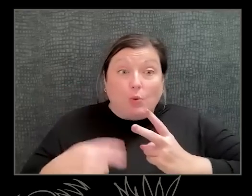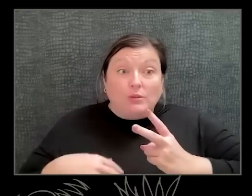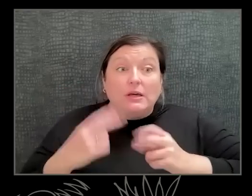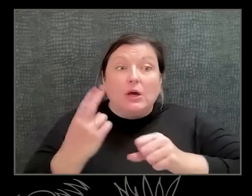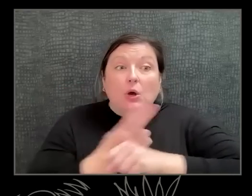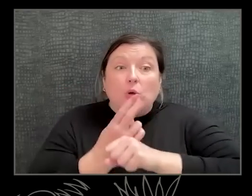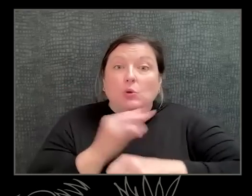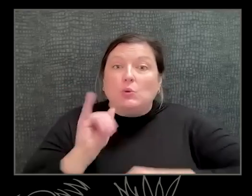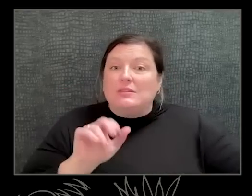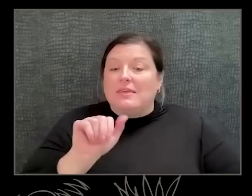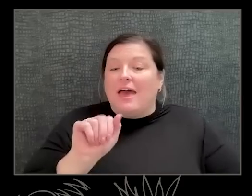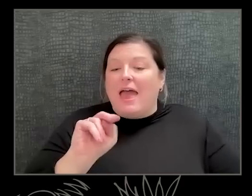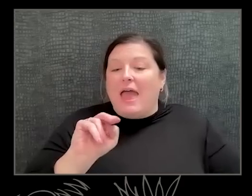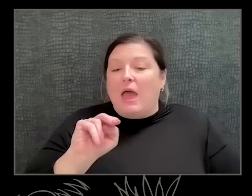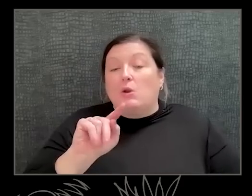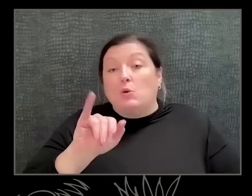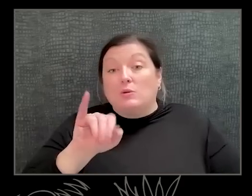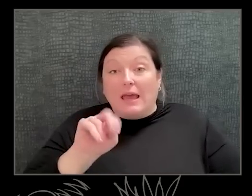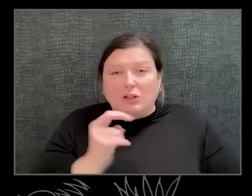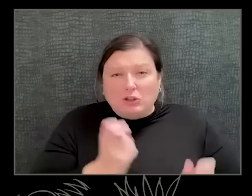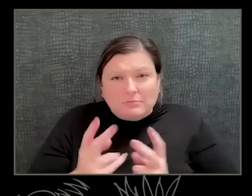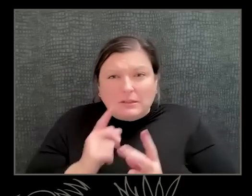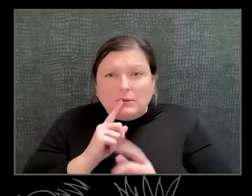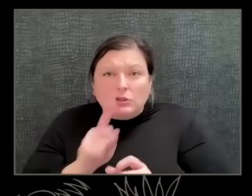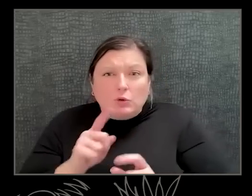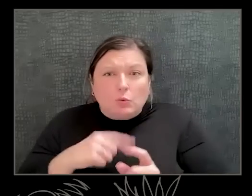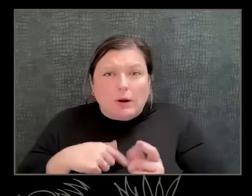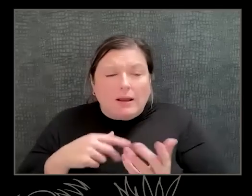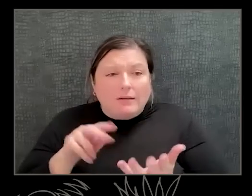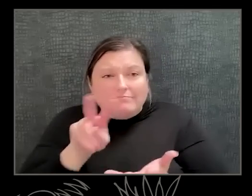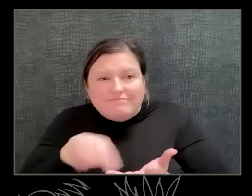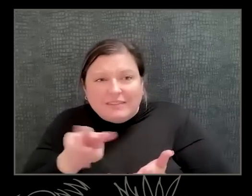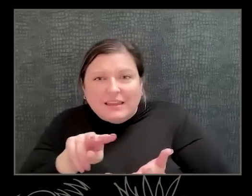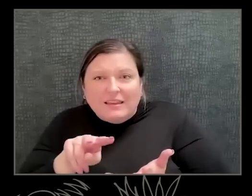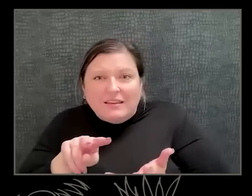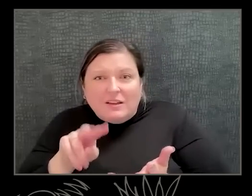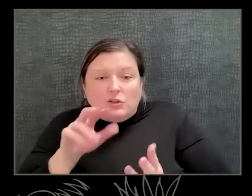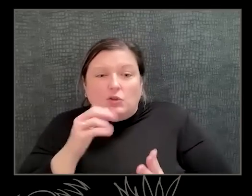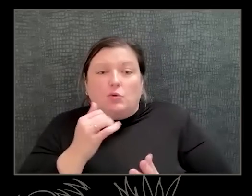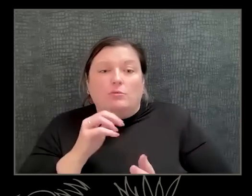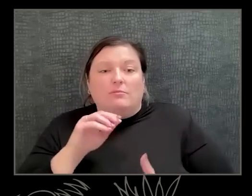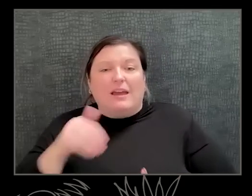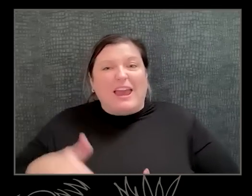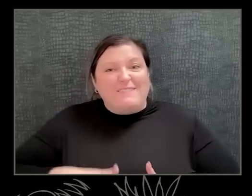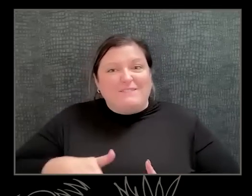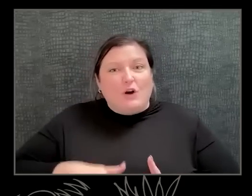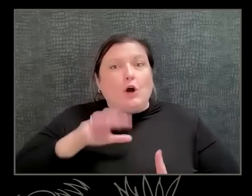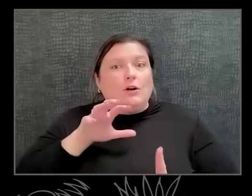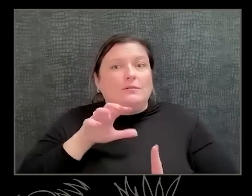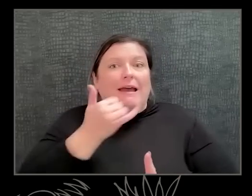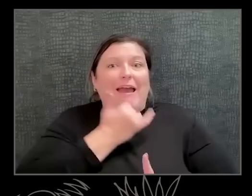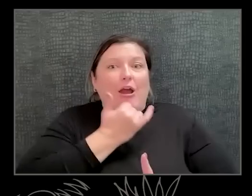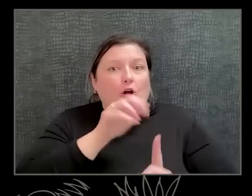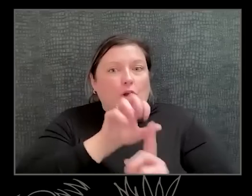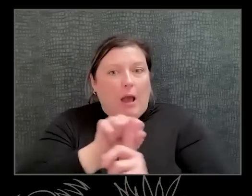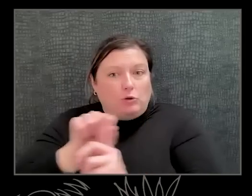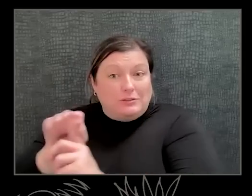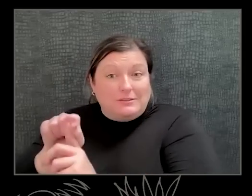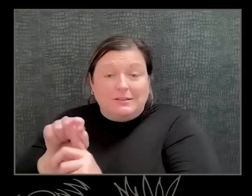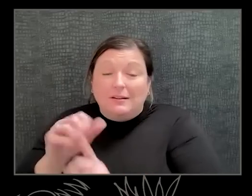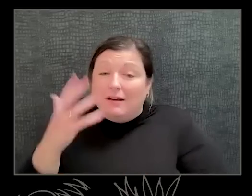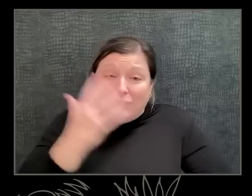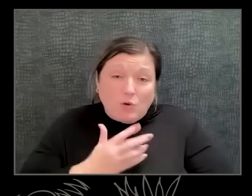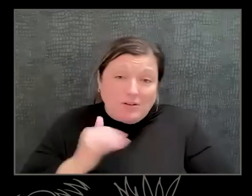that annotation to infer types for our error catches. But unfortunately, that is not the world we live